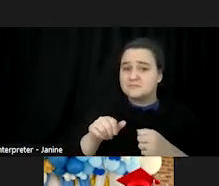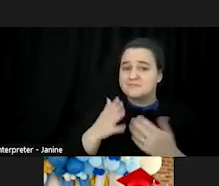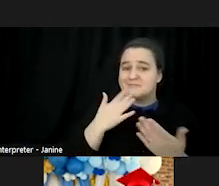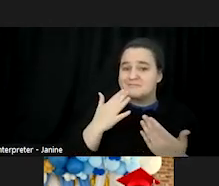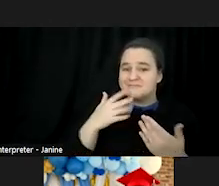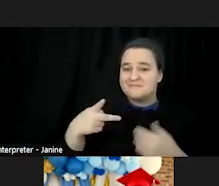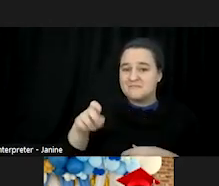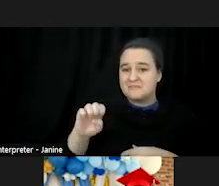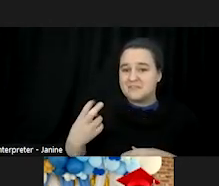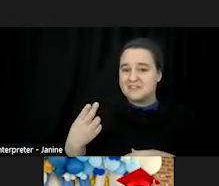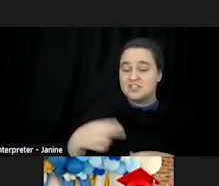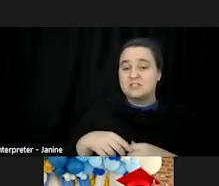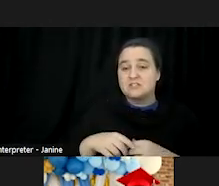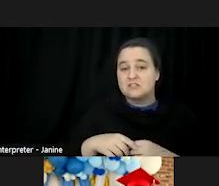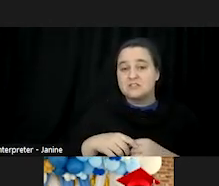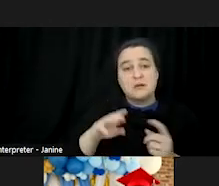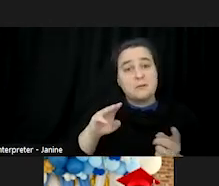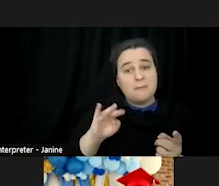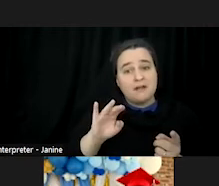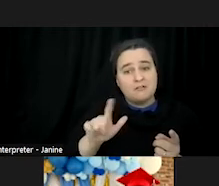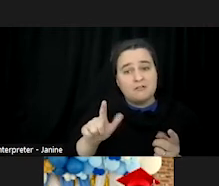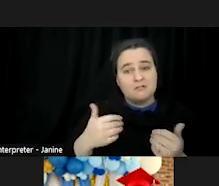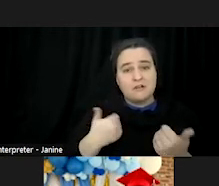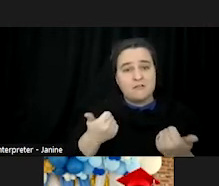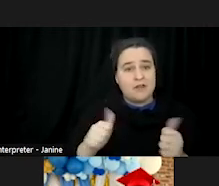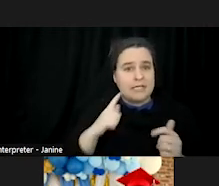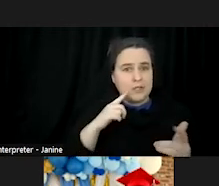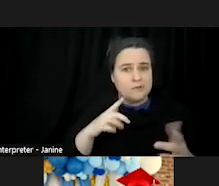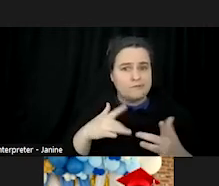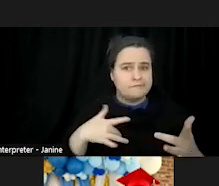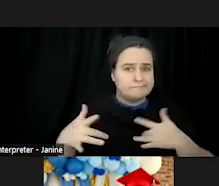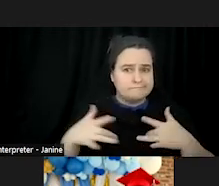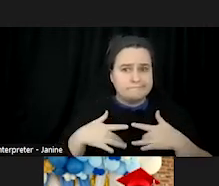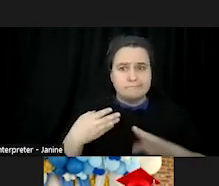you, Peach. How about you, Michael? Do you have anything that was a worry